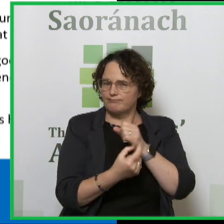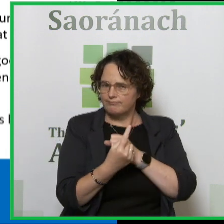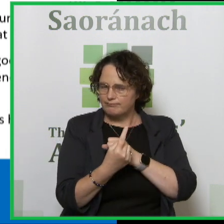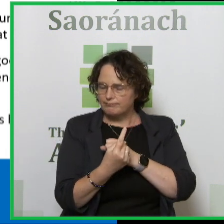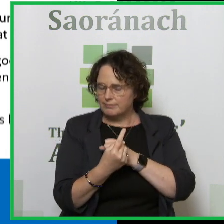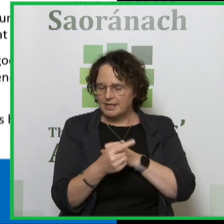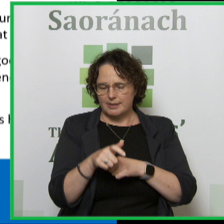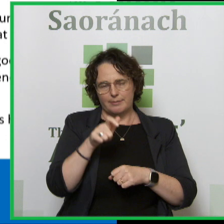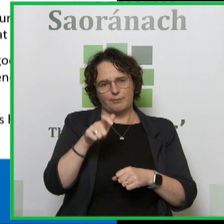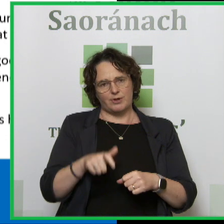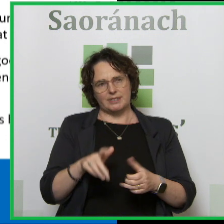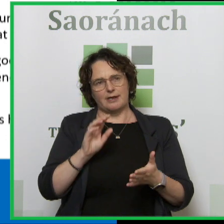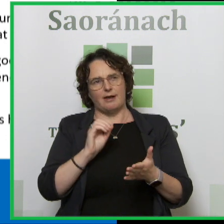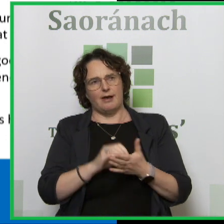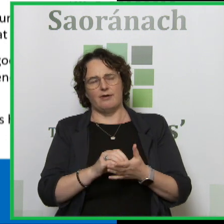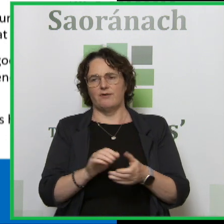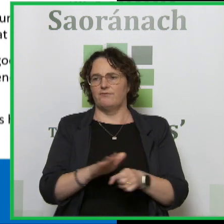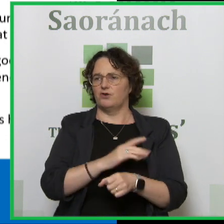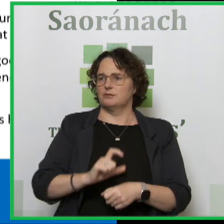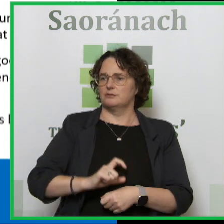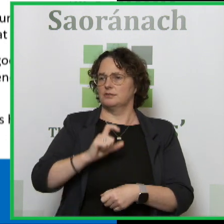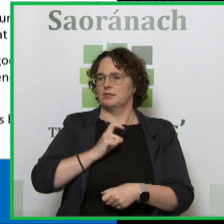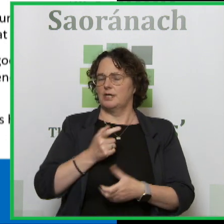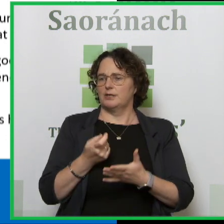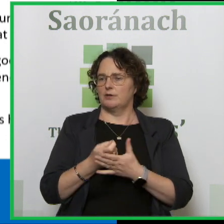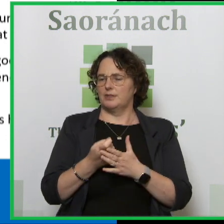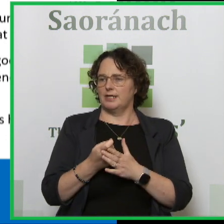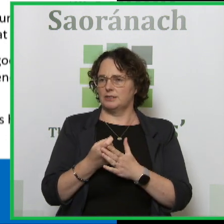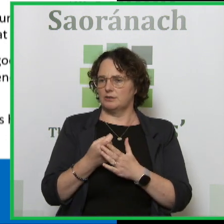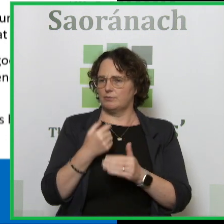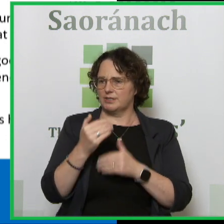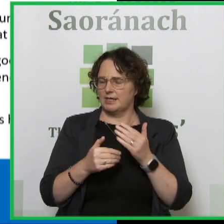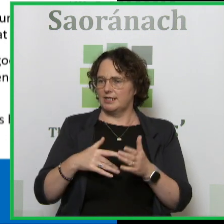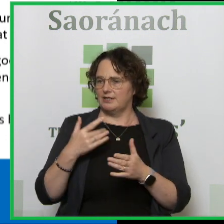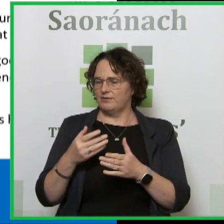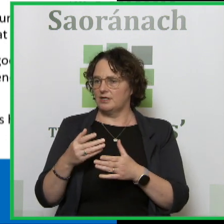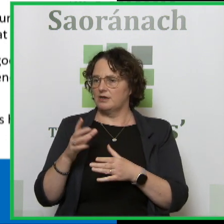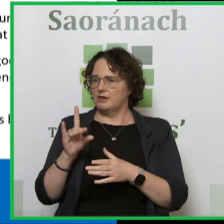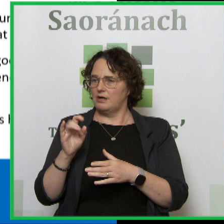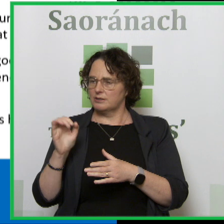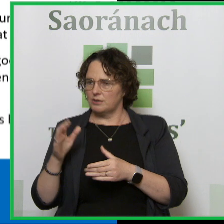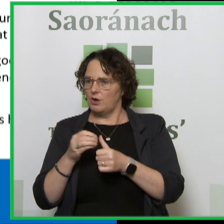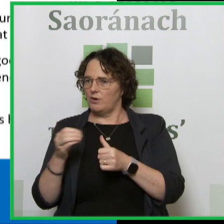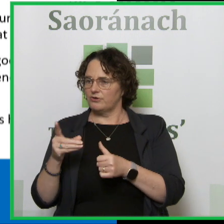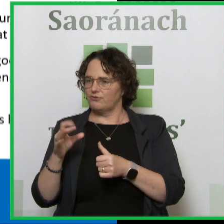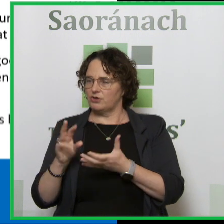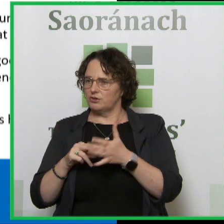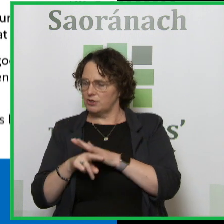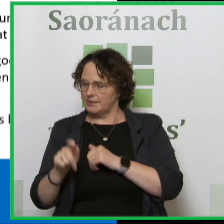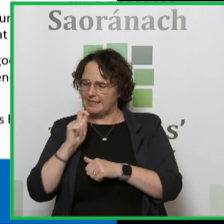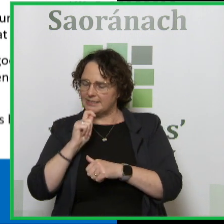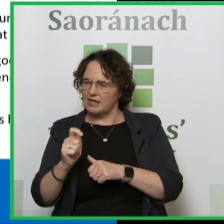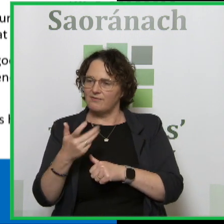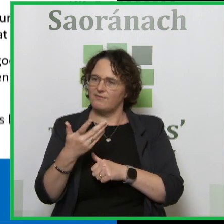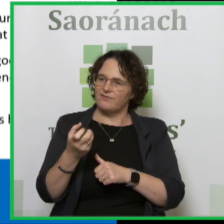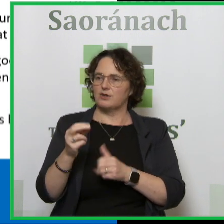has absolute confidence in the complaints process. They live in a hostel with lots of other drug users and tell 5 or 6 other people